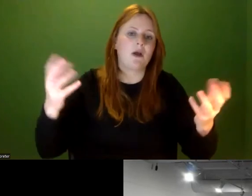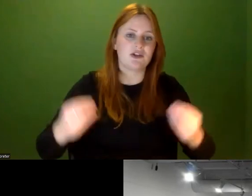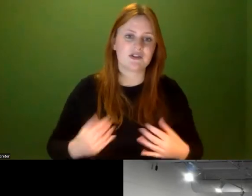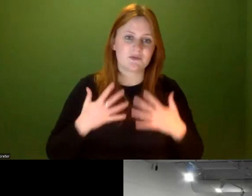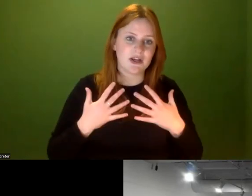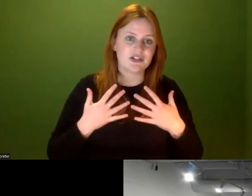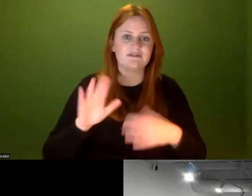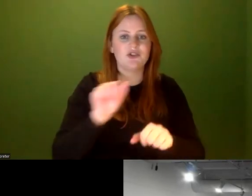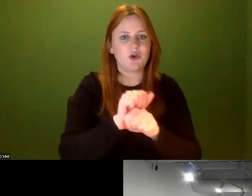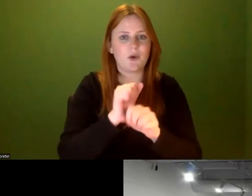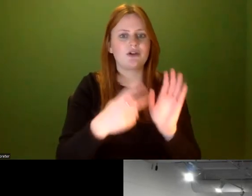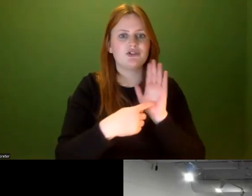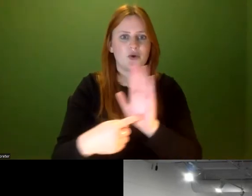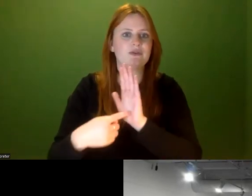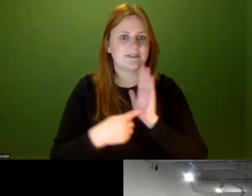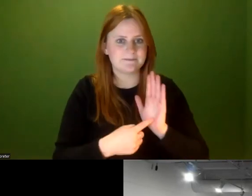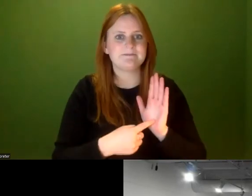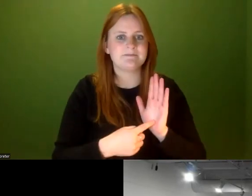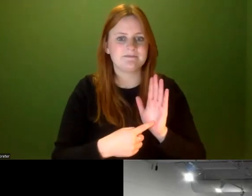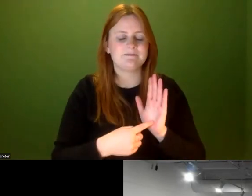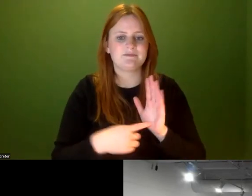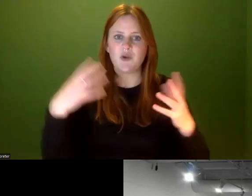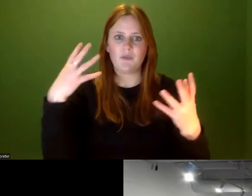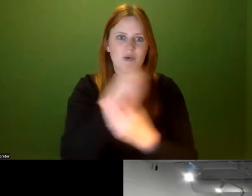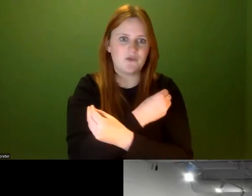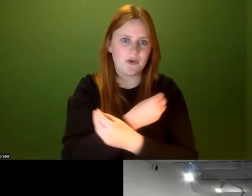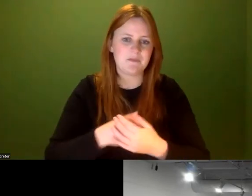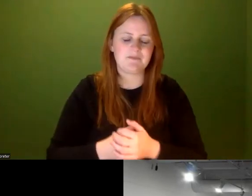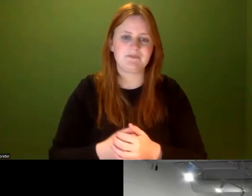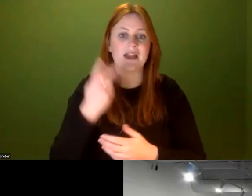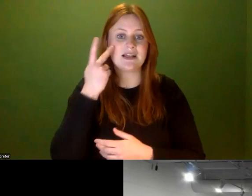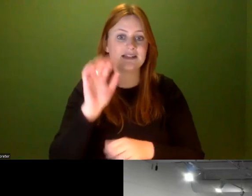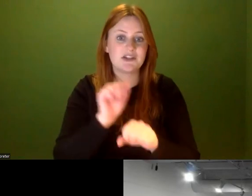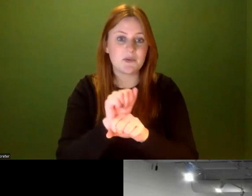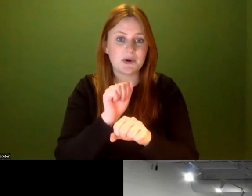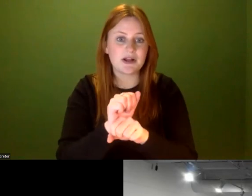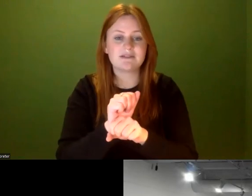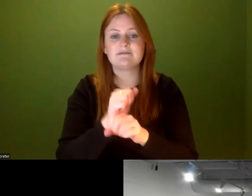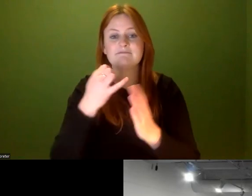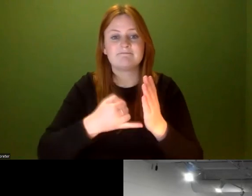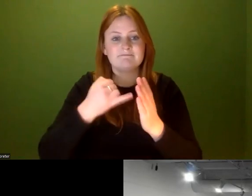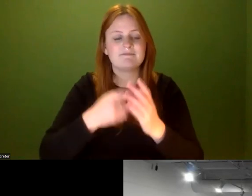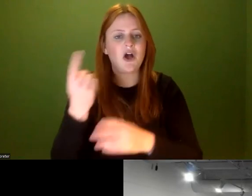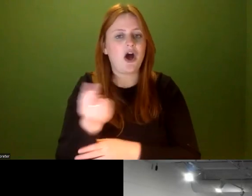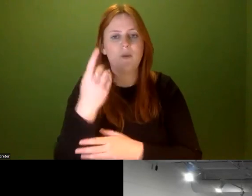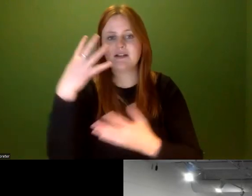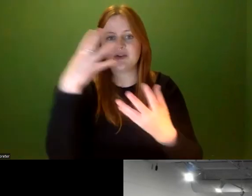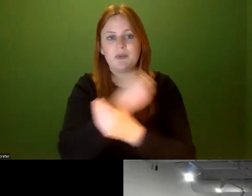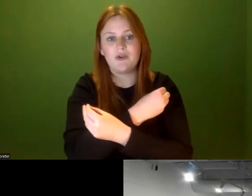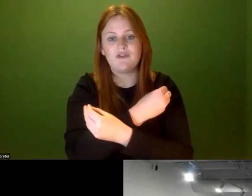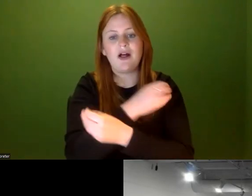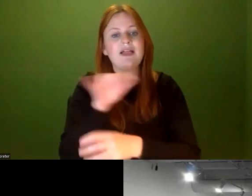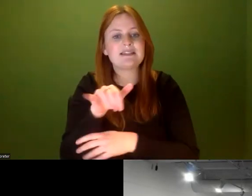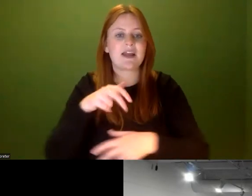that with such beautiful richness. Seeing your work is always as beautiful an experience as a walk through a